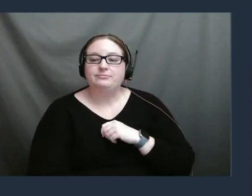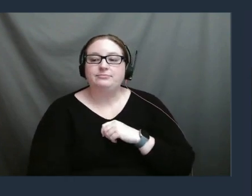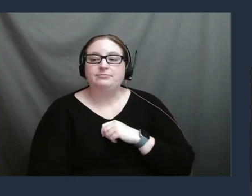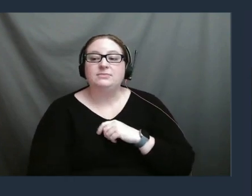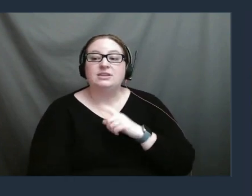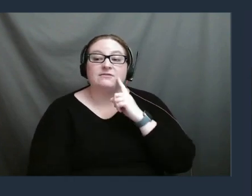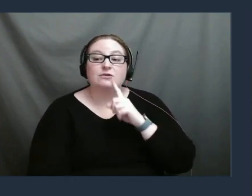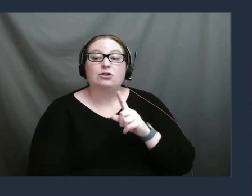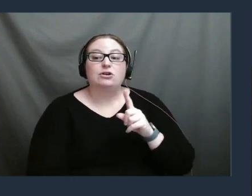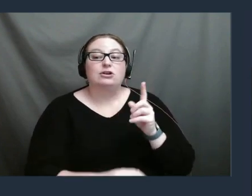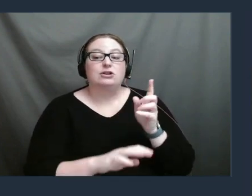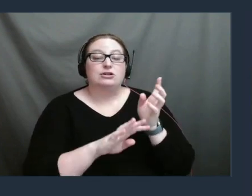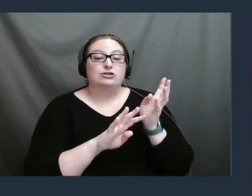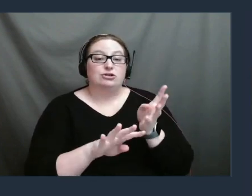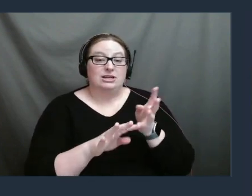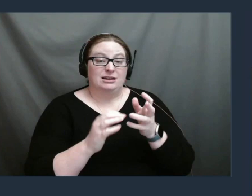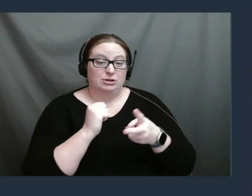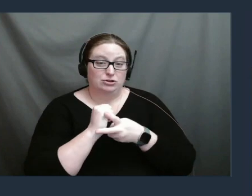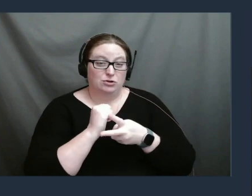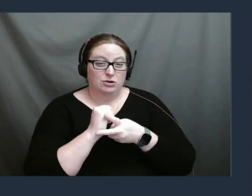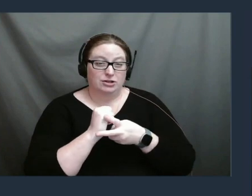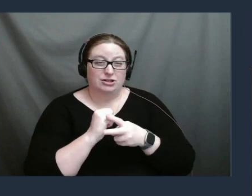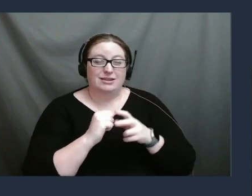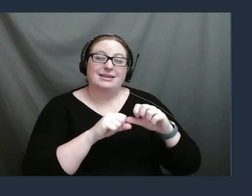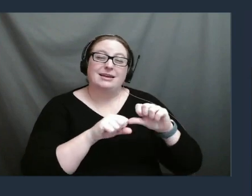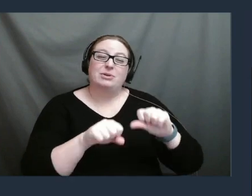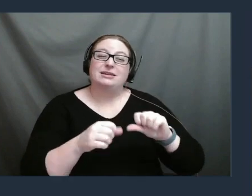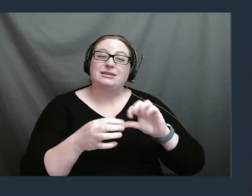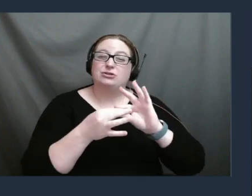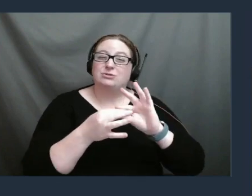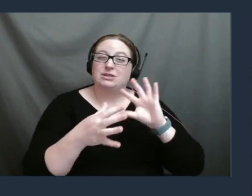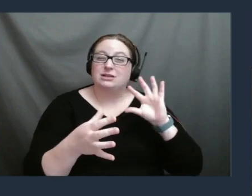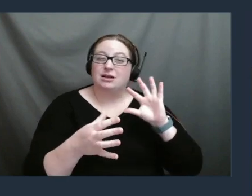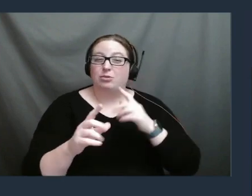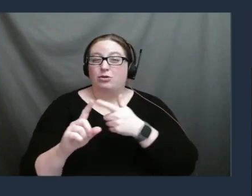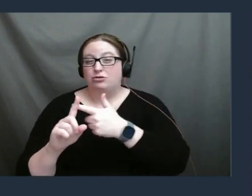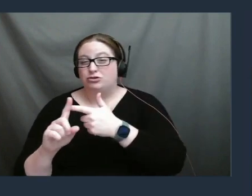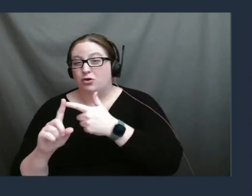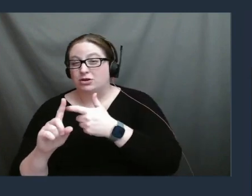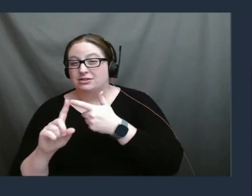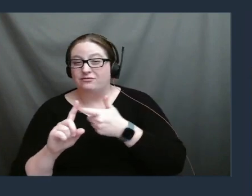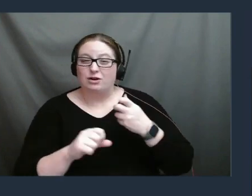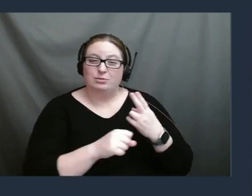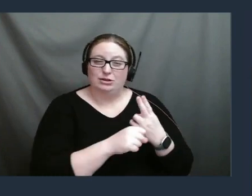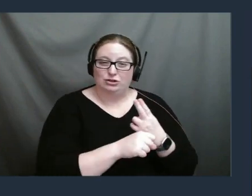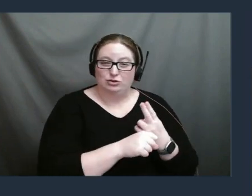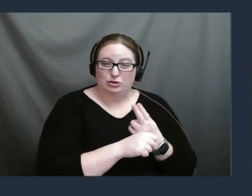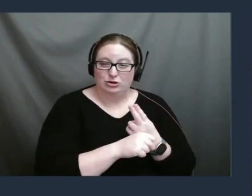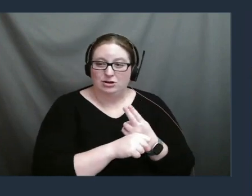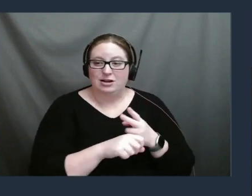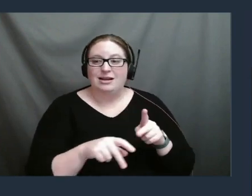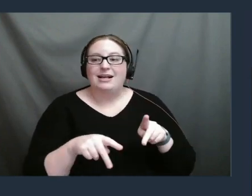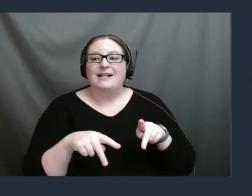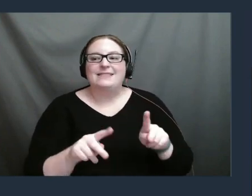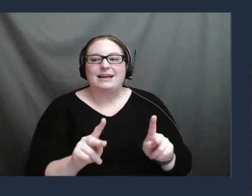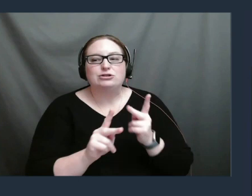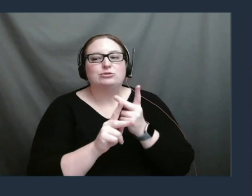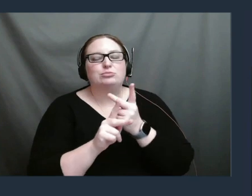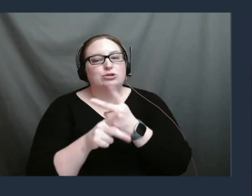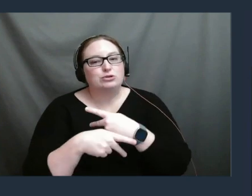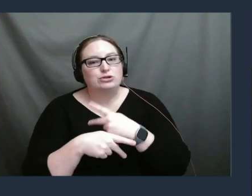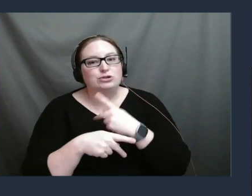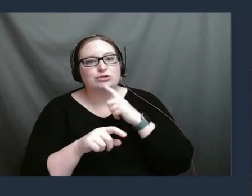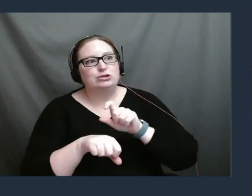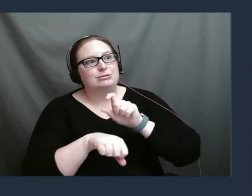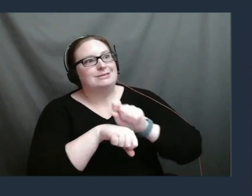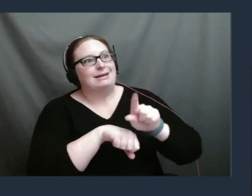is its ability to decouple the sources from the consumers. This allows these producers or sources to send in data at very high